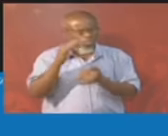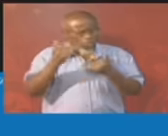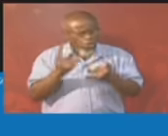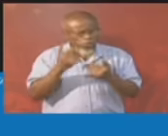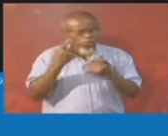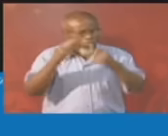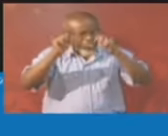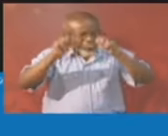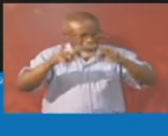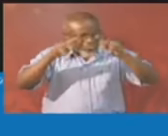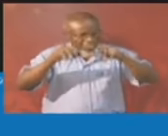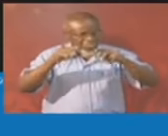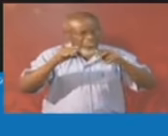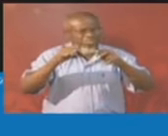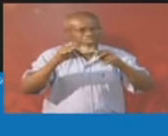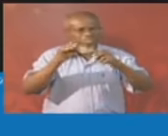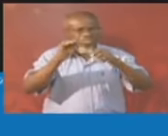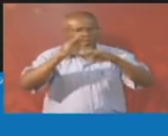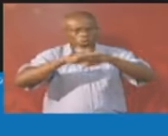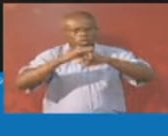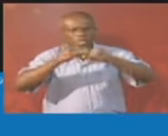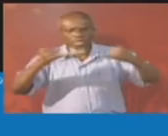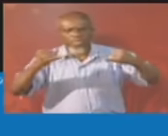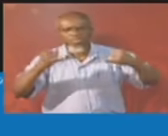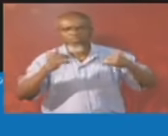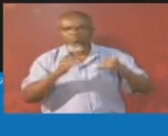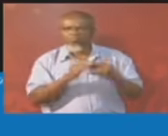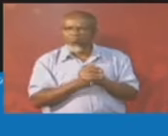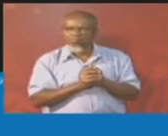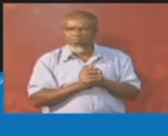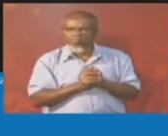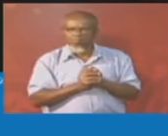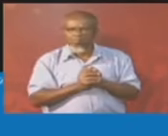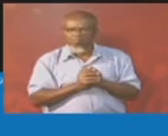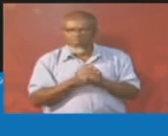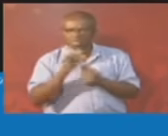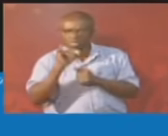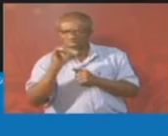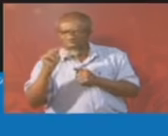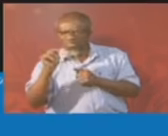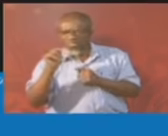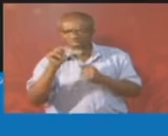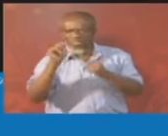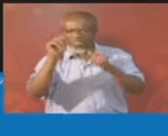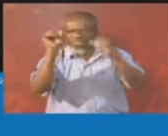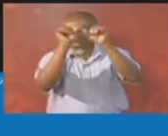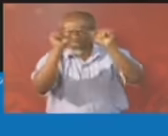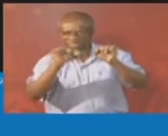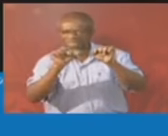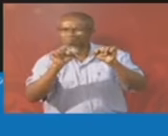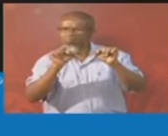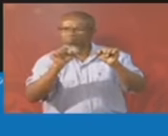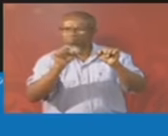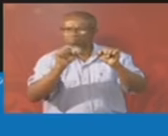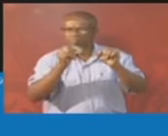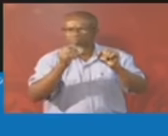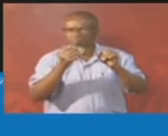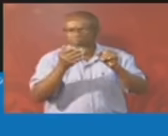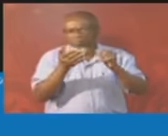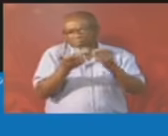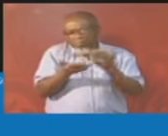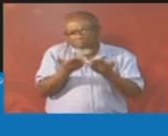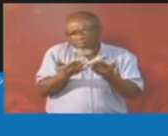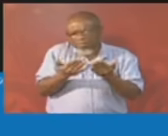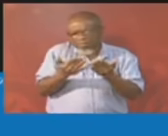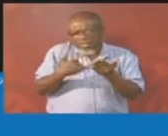update on that? But I've been also told that the IT system within the ministry may be experiencing some problems,